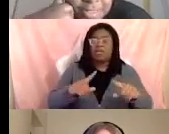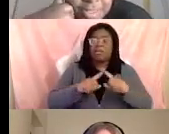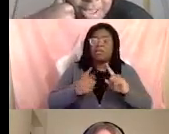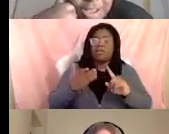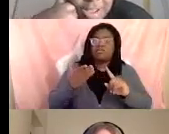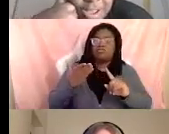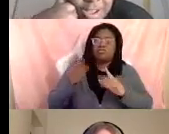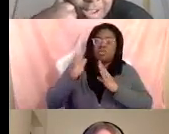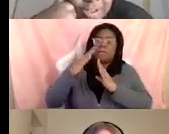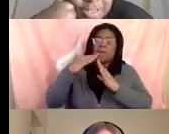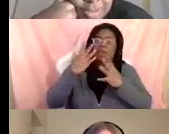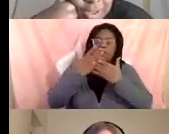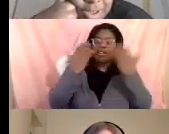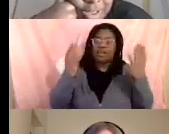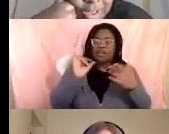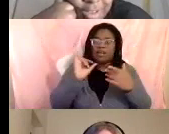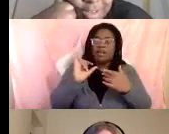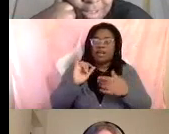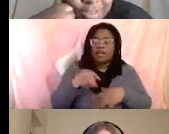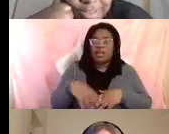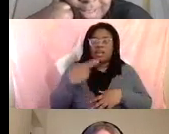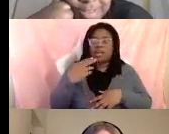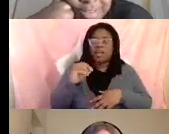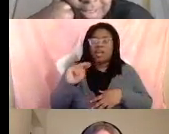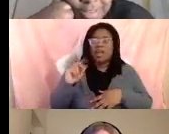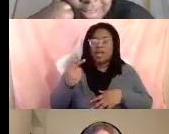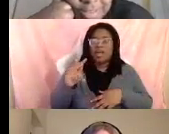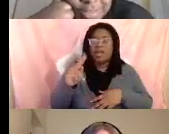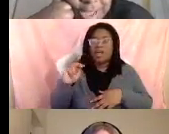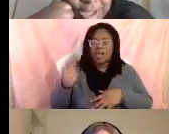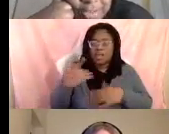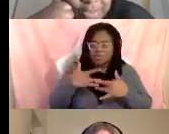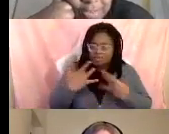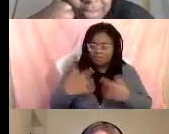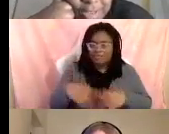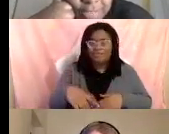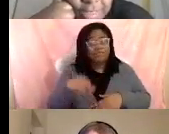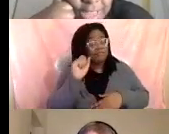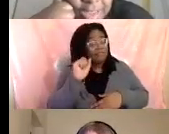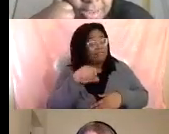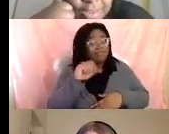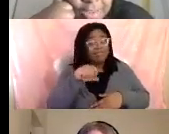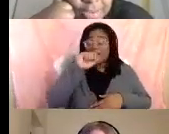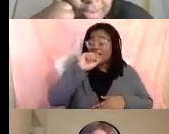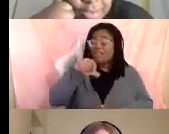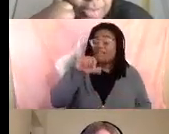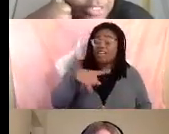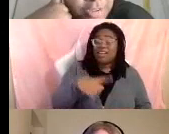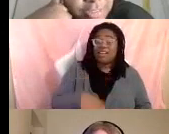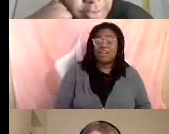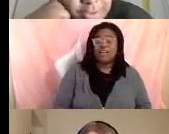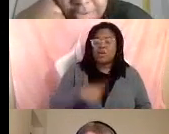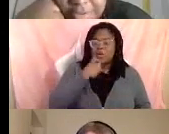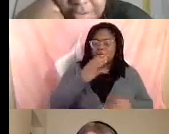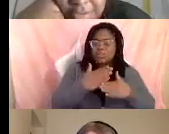clouds. Hong Kong. What's up, Hong Kong? Yeah. Wow. Loving that. Who